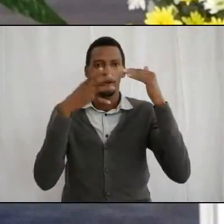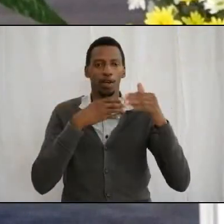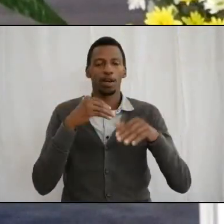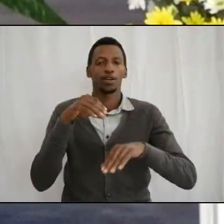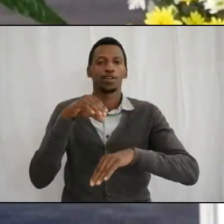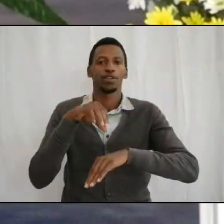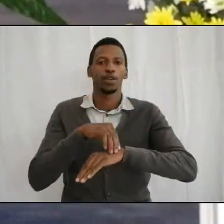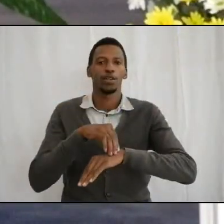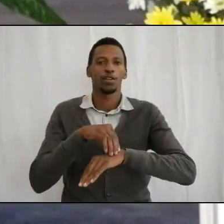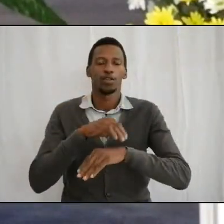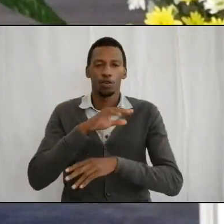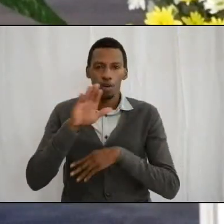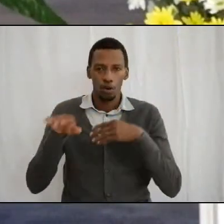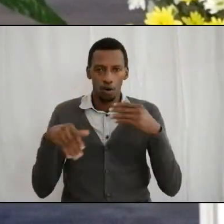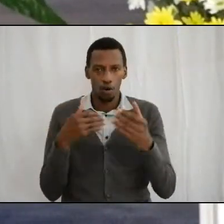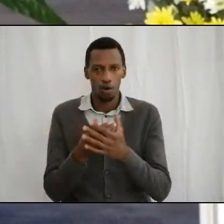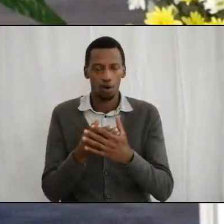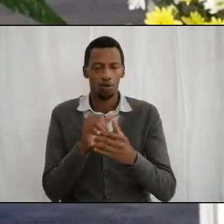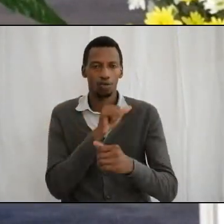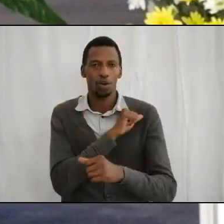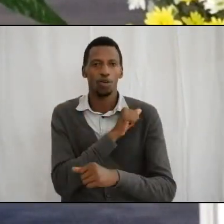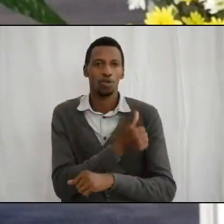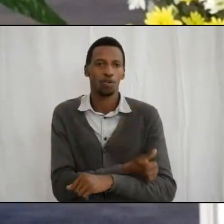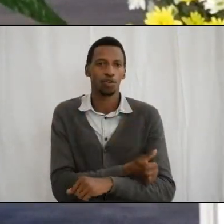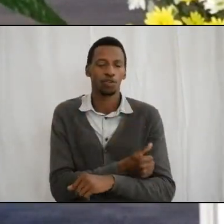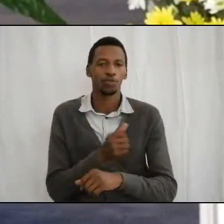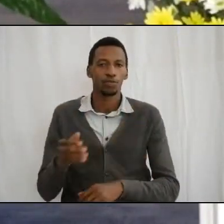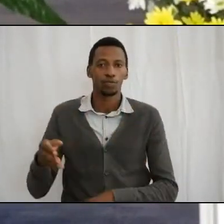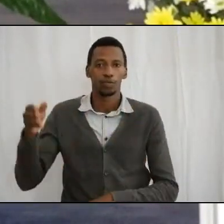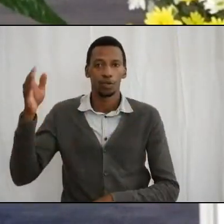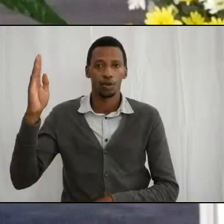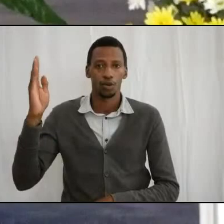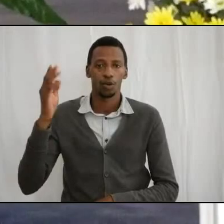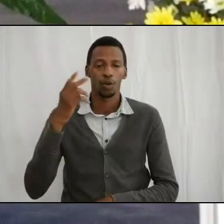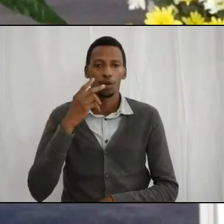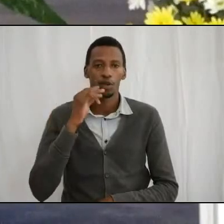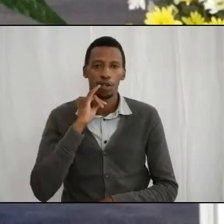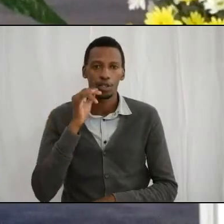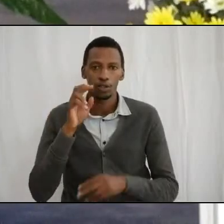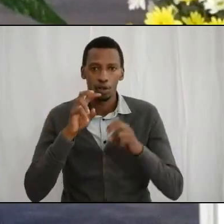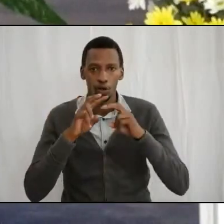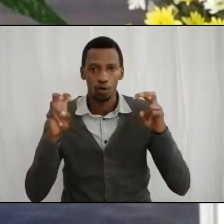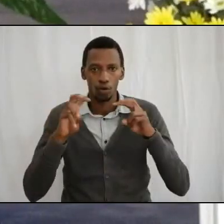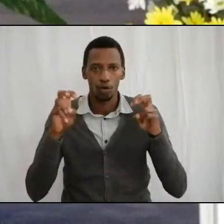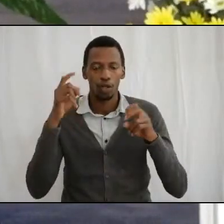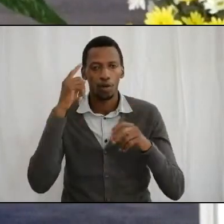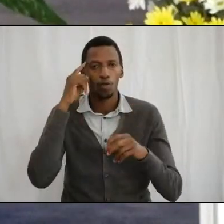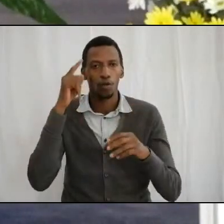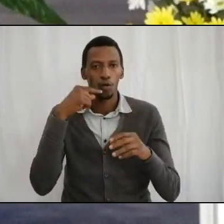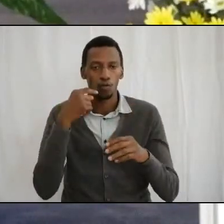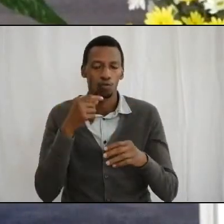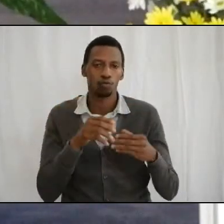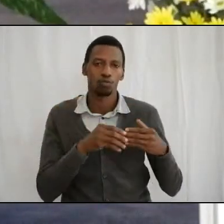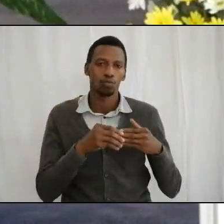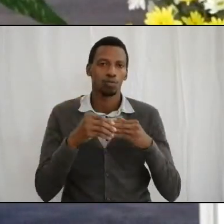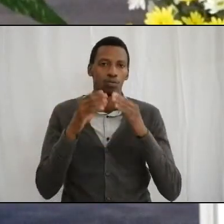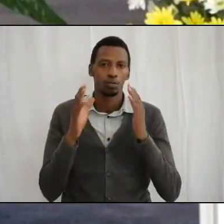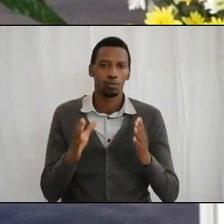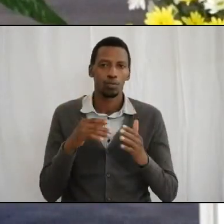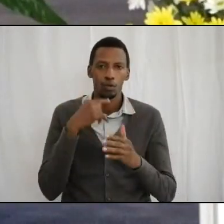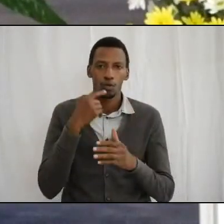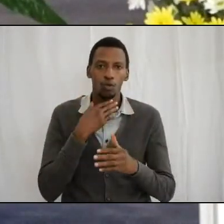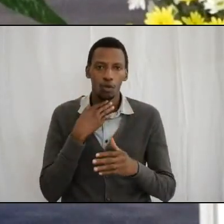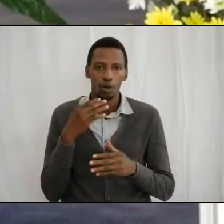on earth, all authority. And God is looking for leaders. God is looking for leaders who want